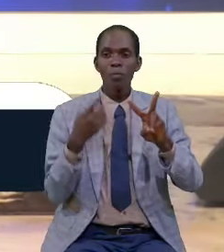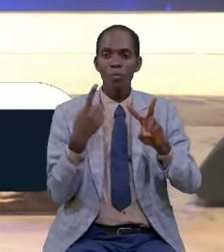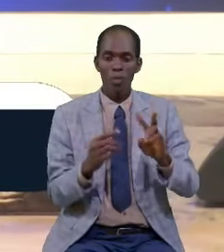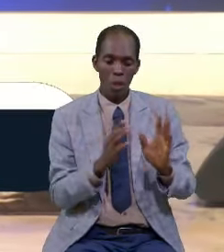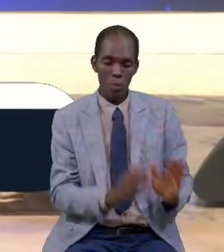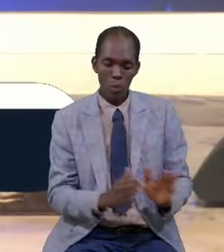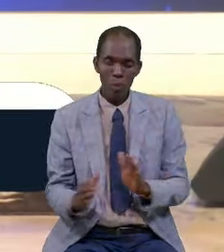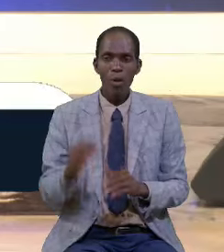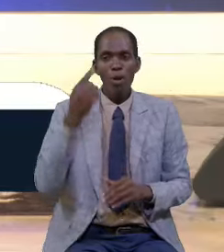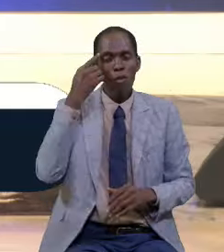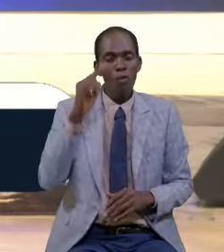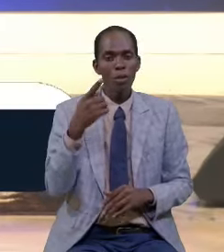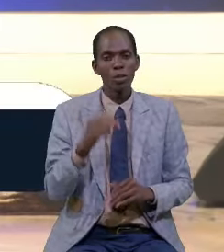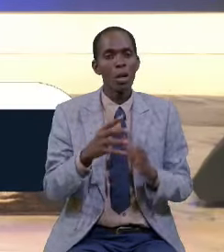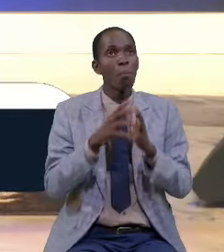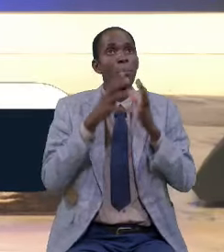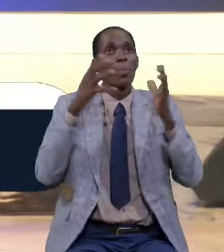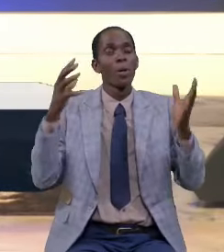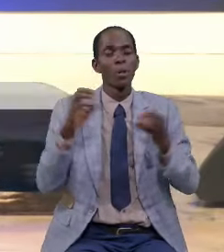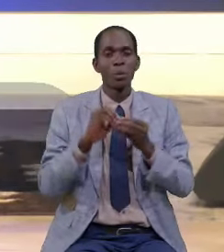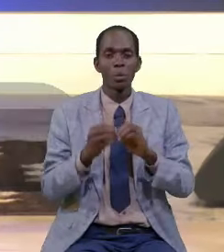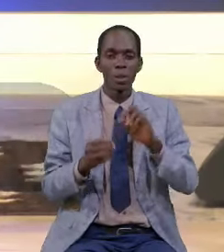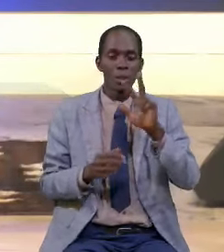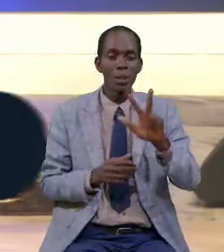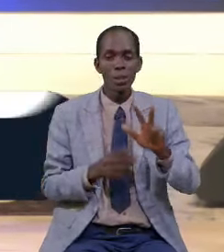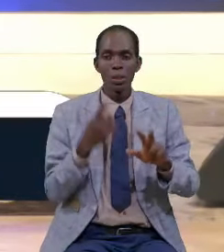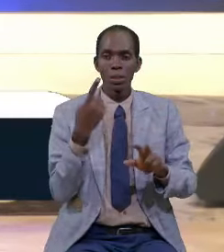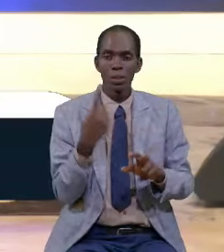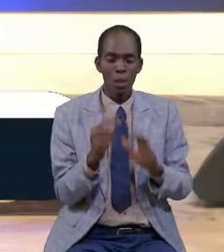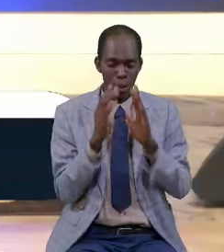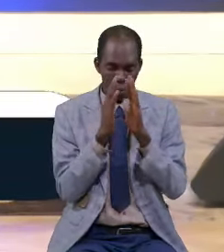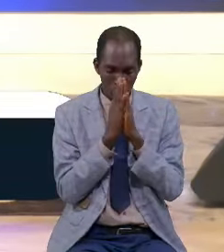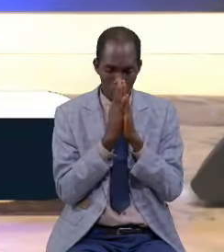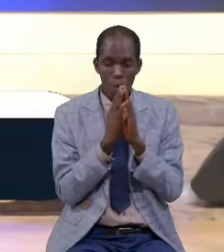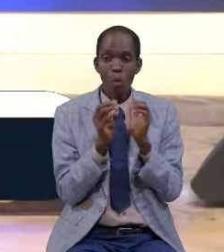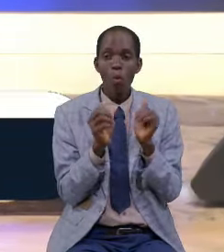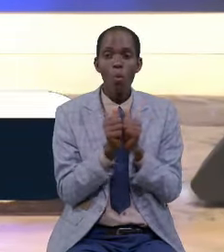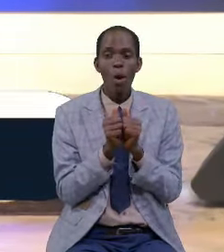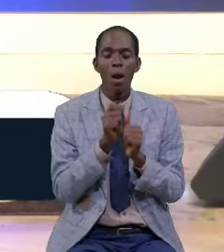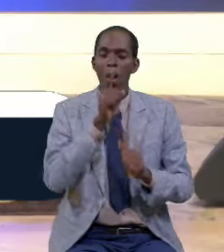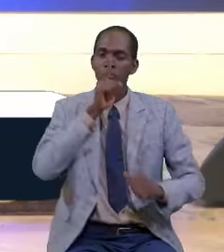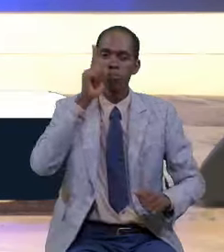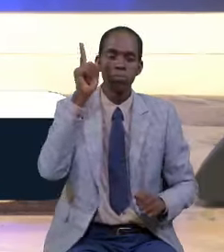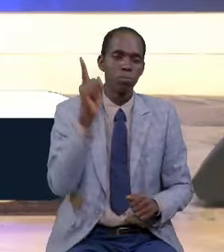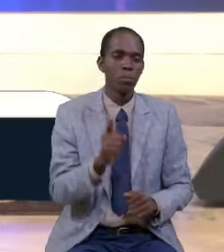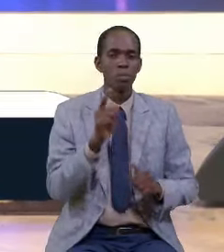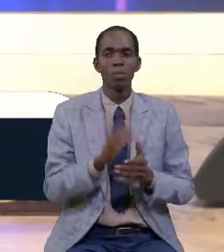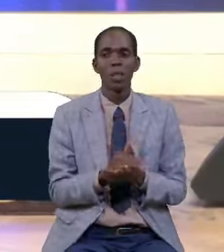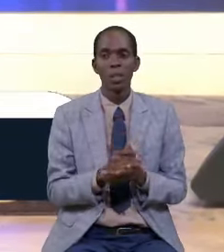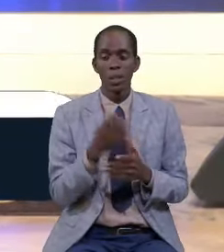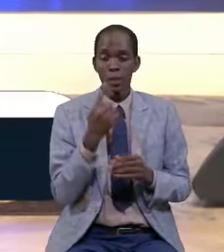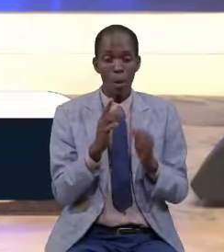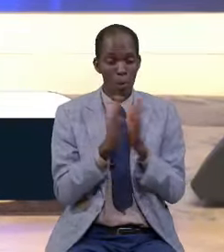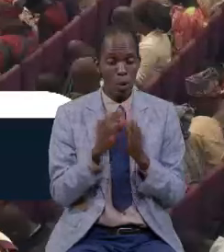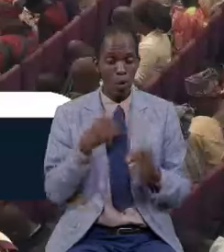for abundance. Point number three, the prayer with assurance. The prayer we pray tonight, there's